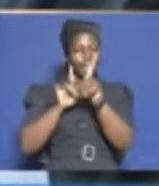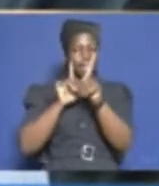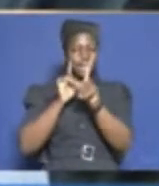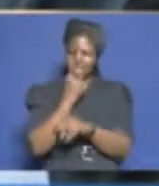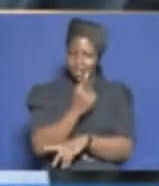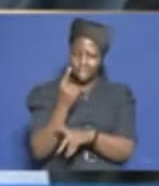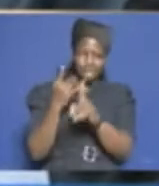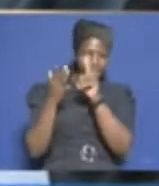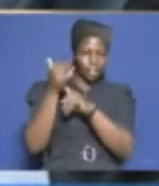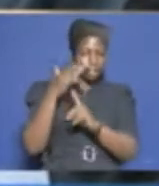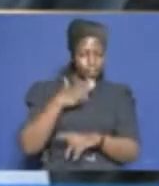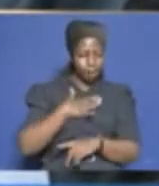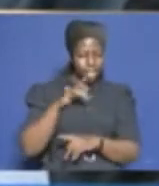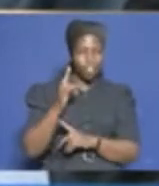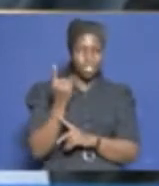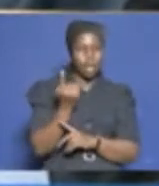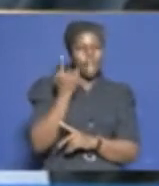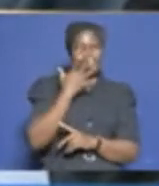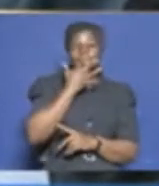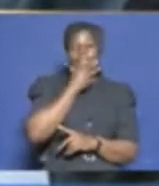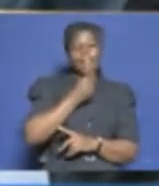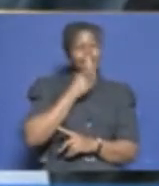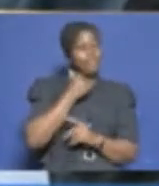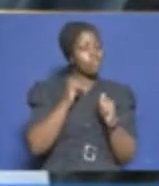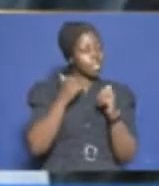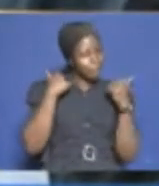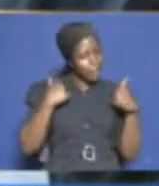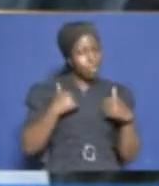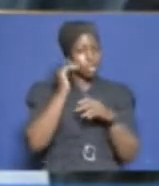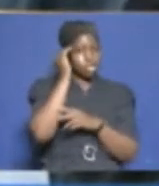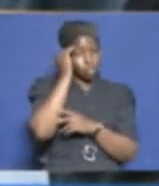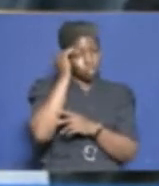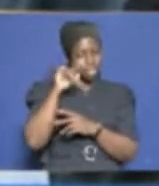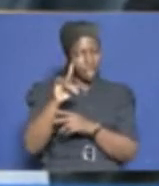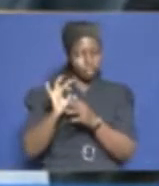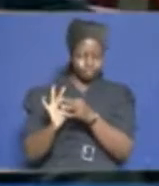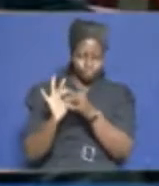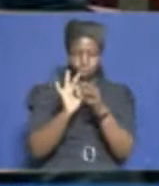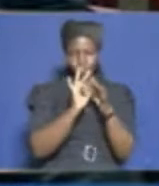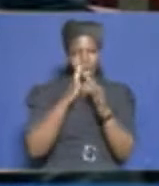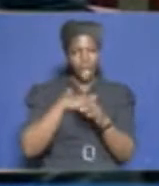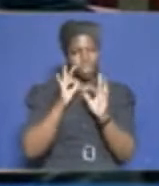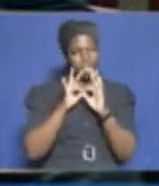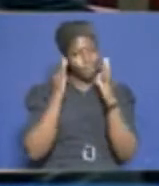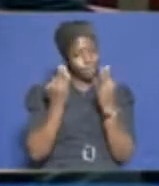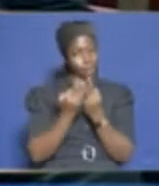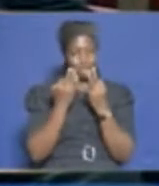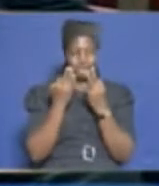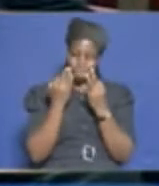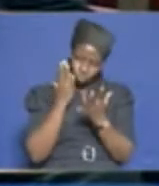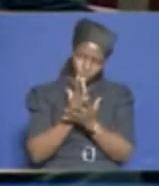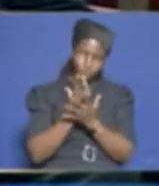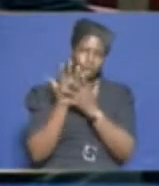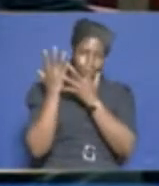the only father figure I ever knew. He held our family together and he took it on his